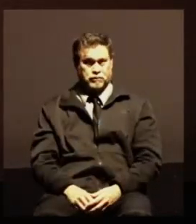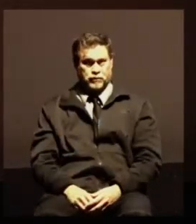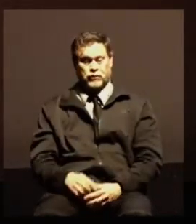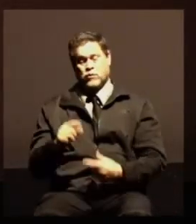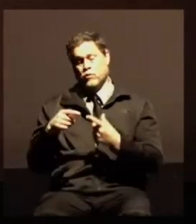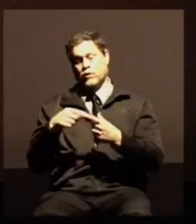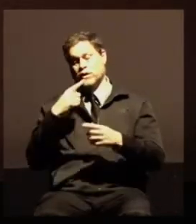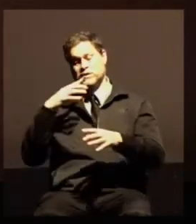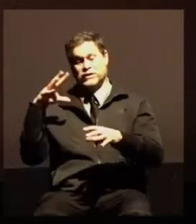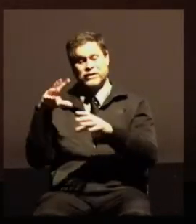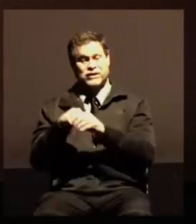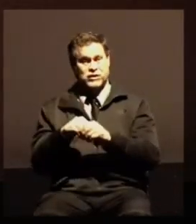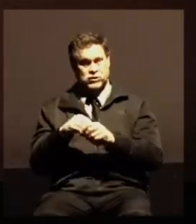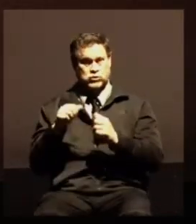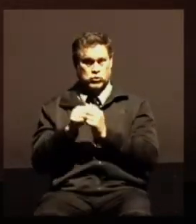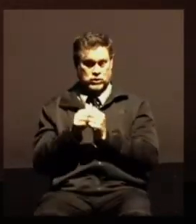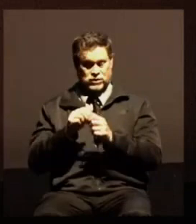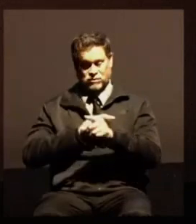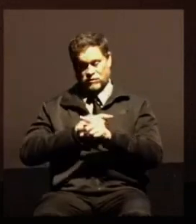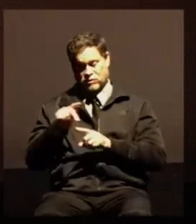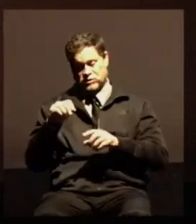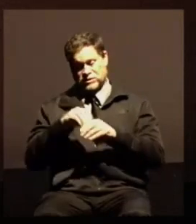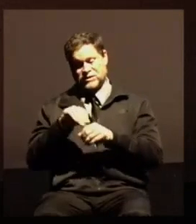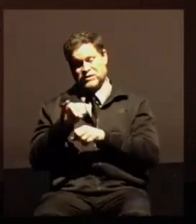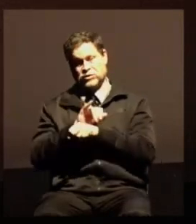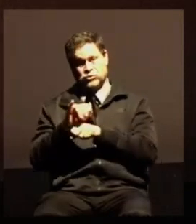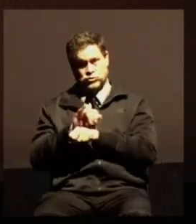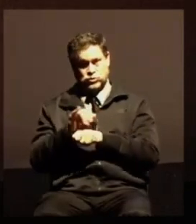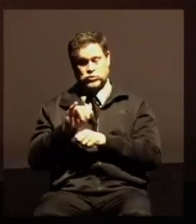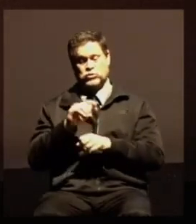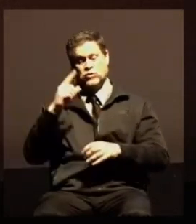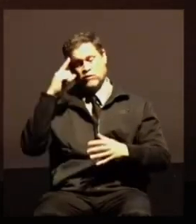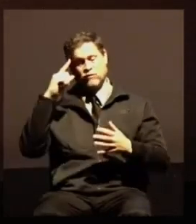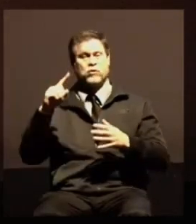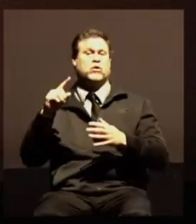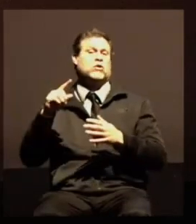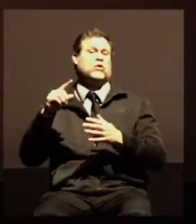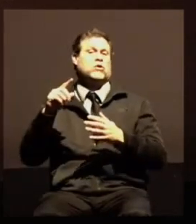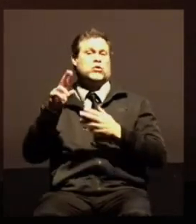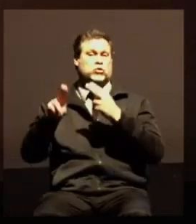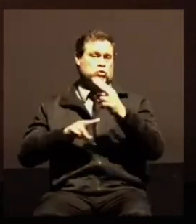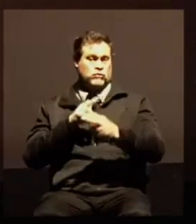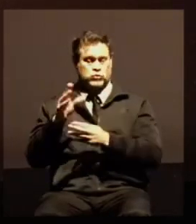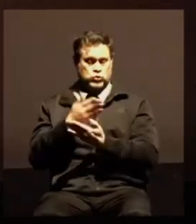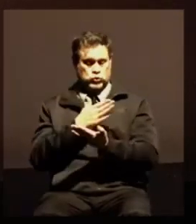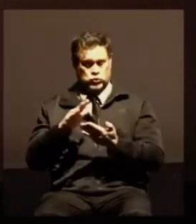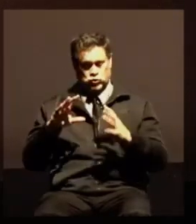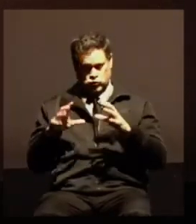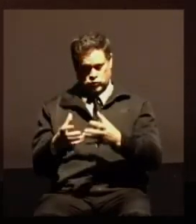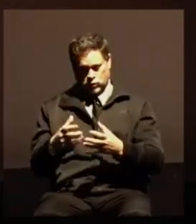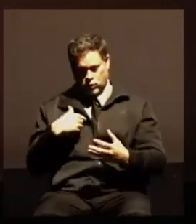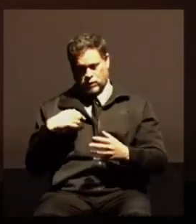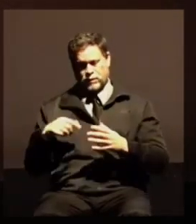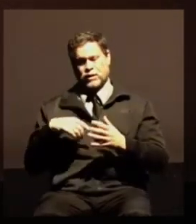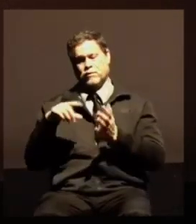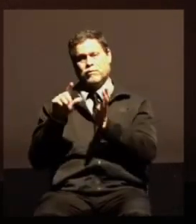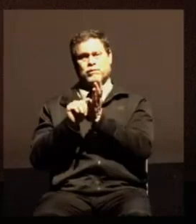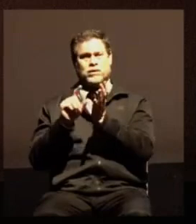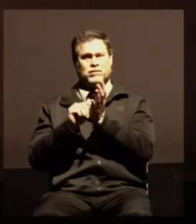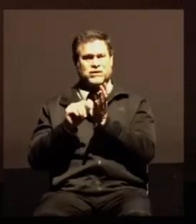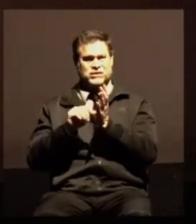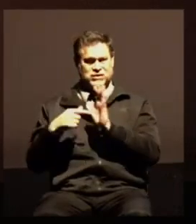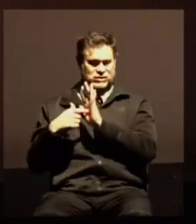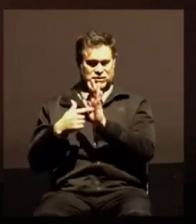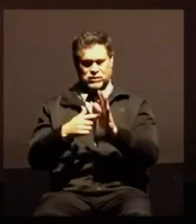when I say engage with professionals in your industry, for instance, when I was an intern for Universal Music Group, I wanted to be a publicist. And I said, well, let me find the